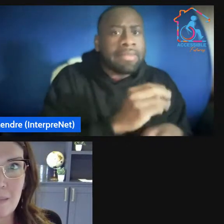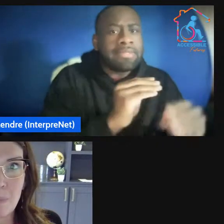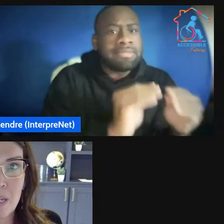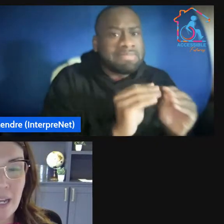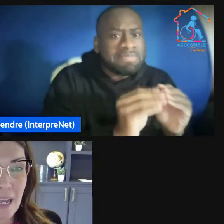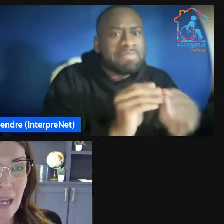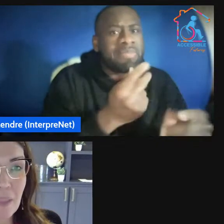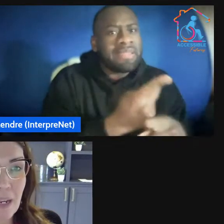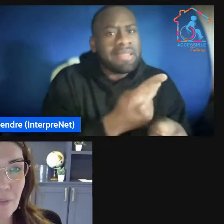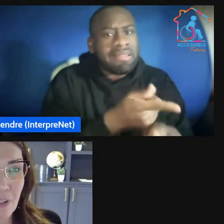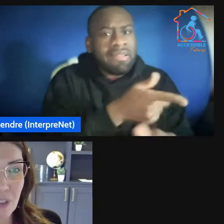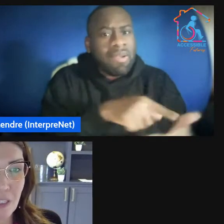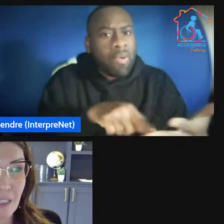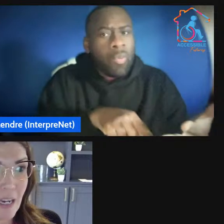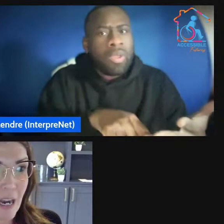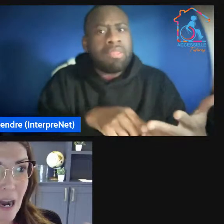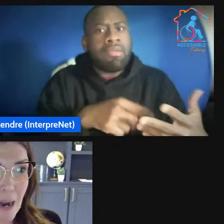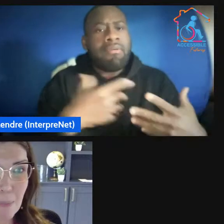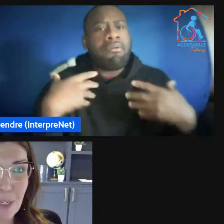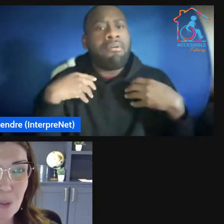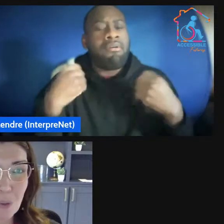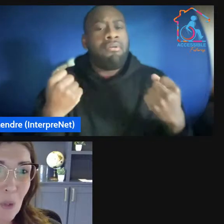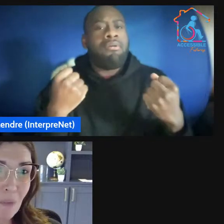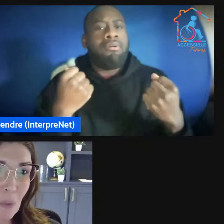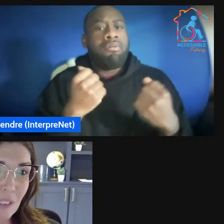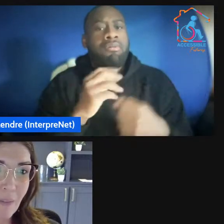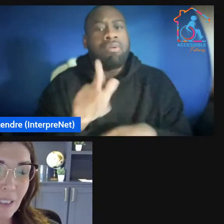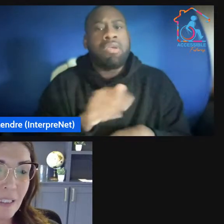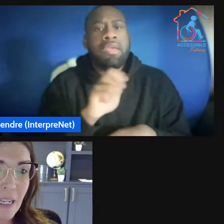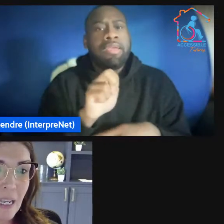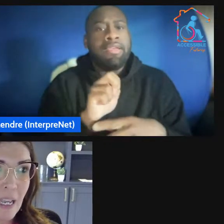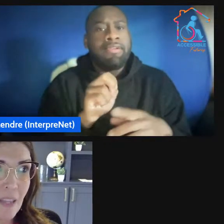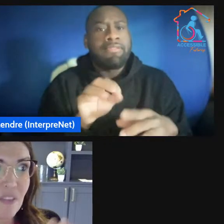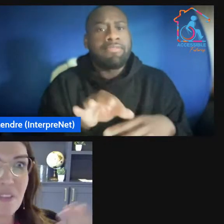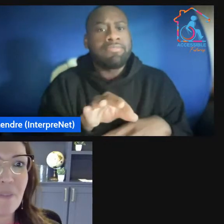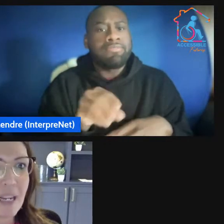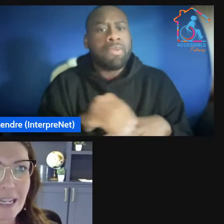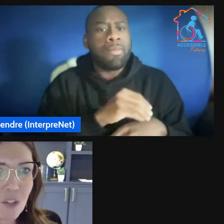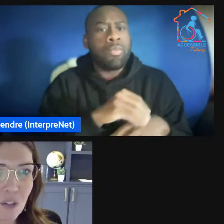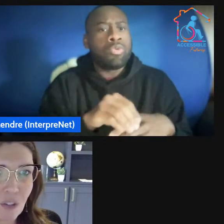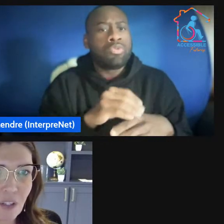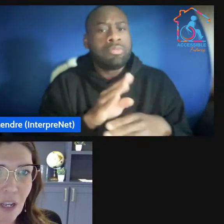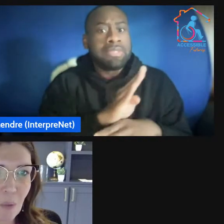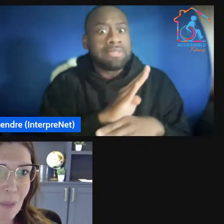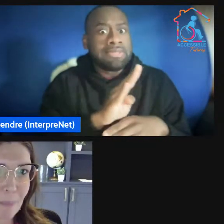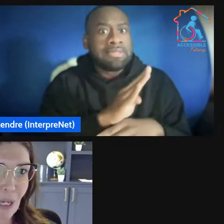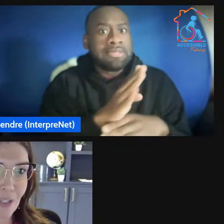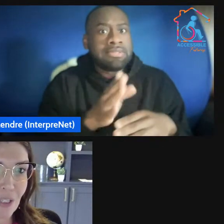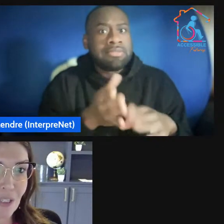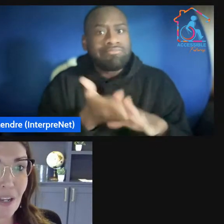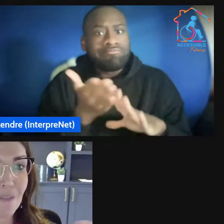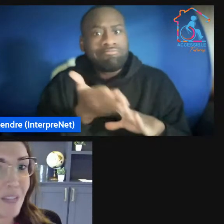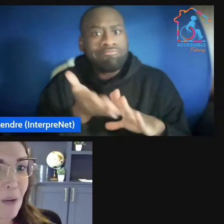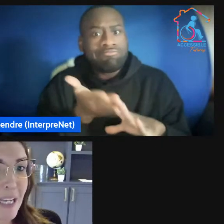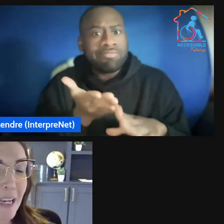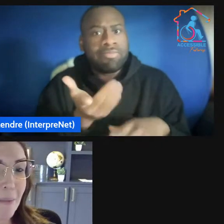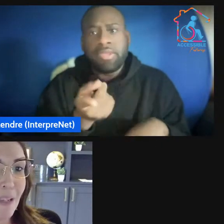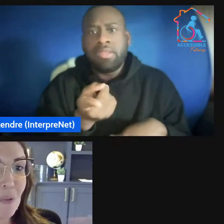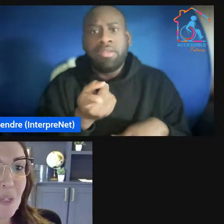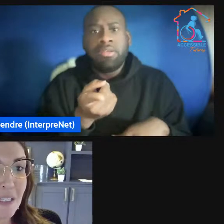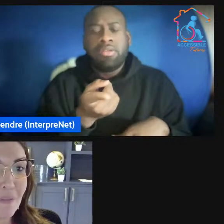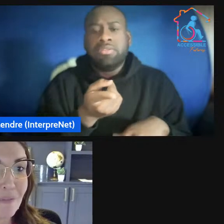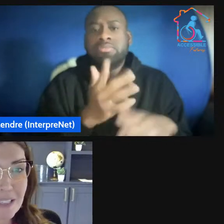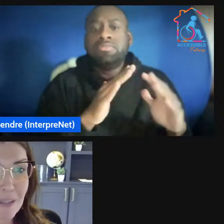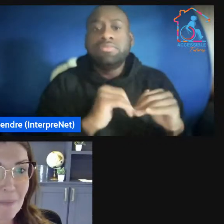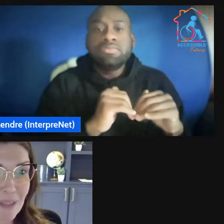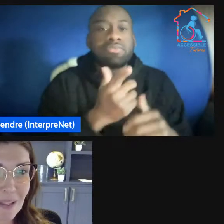to keep a healthcare function operational 24/7, and the financial repercussions of downtime if